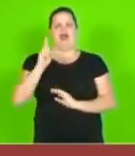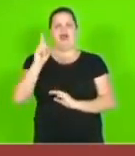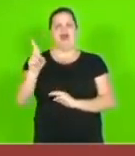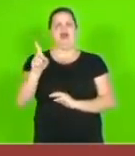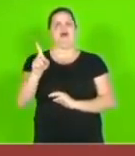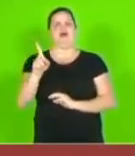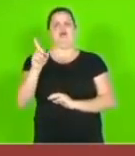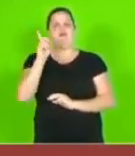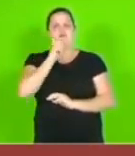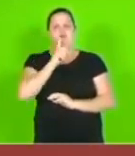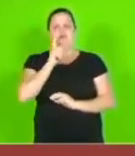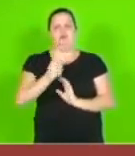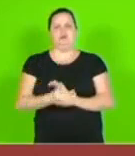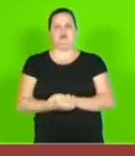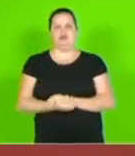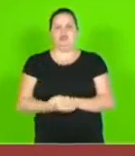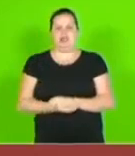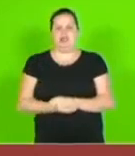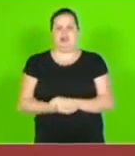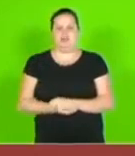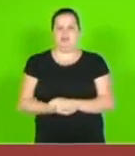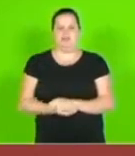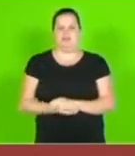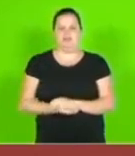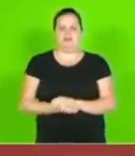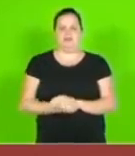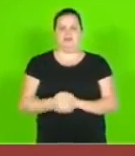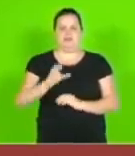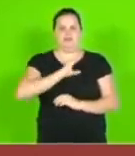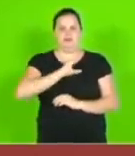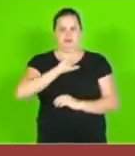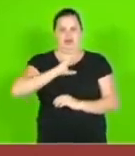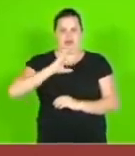to a brethren from Canada, and